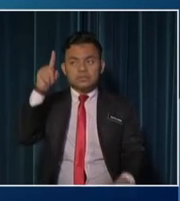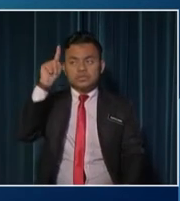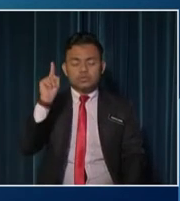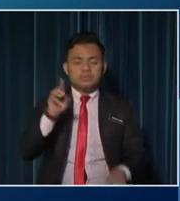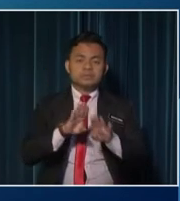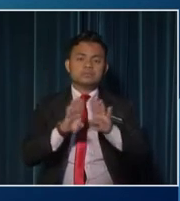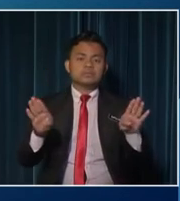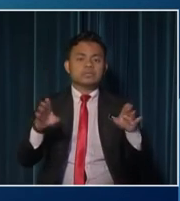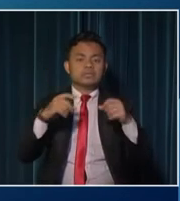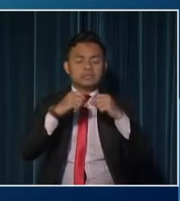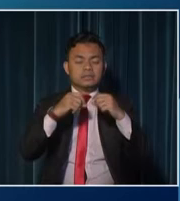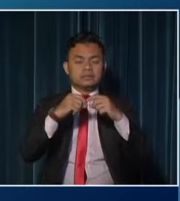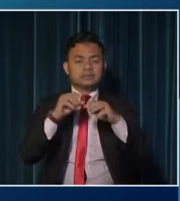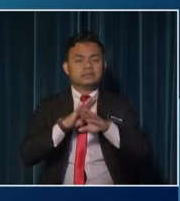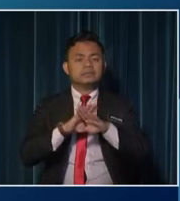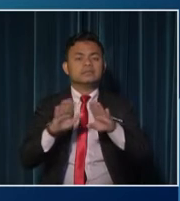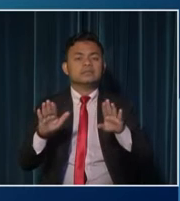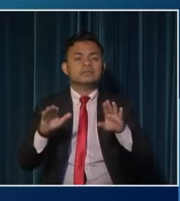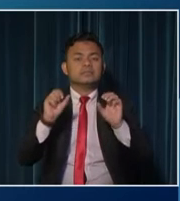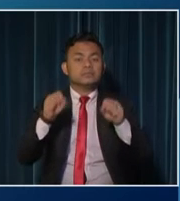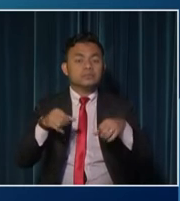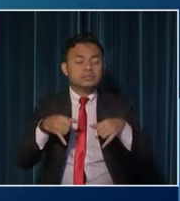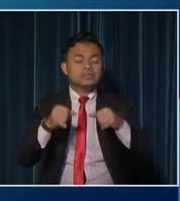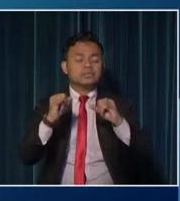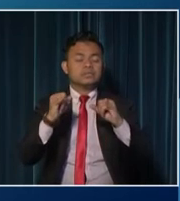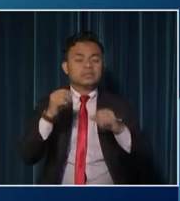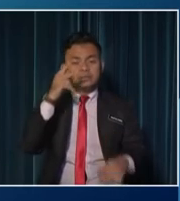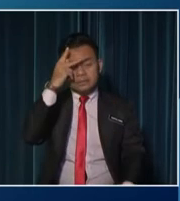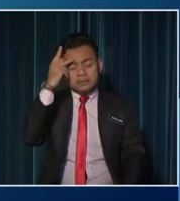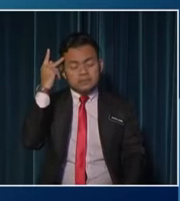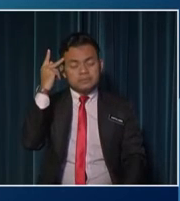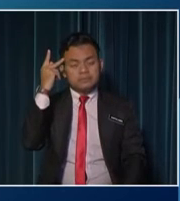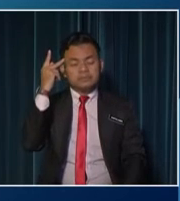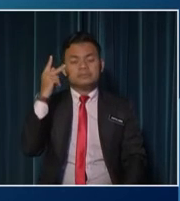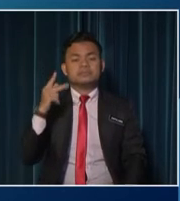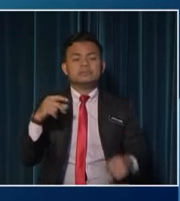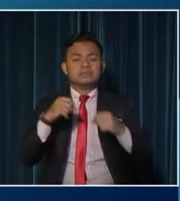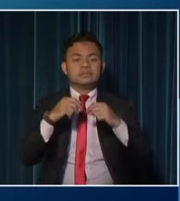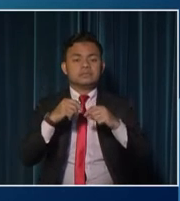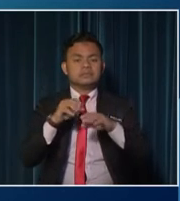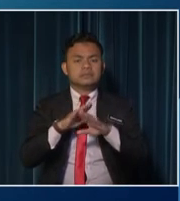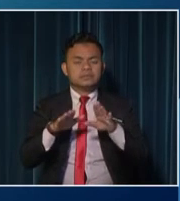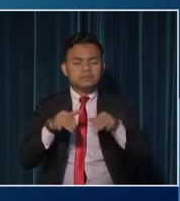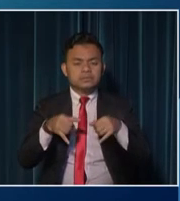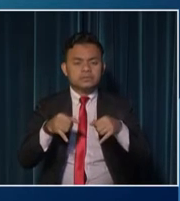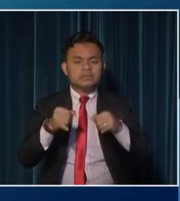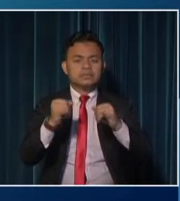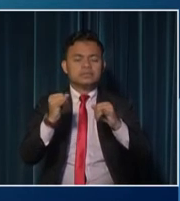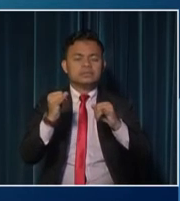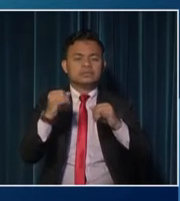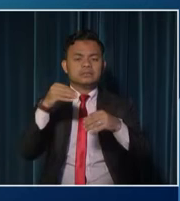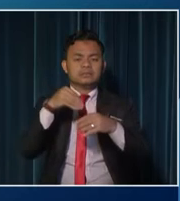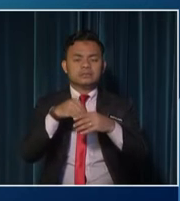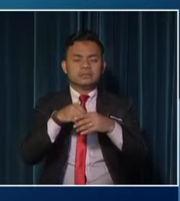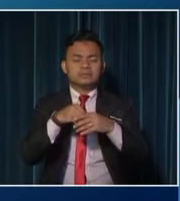electric circuit is not complete because the electric current cannot flow through the electric